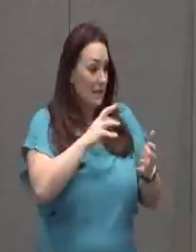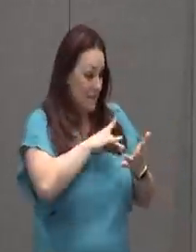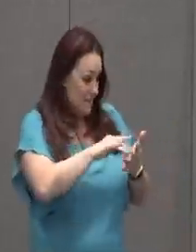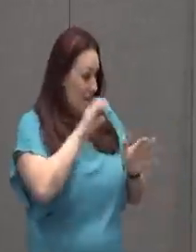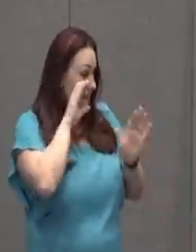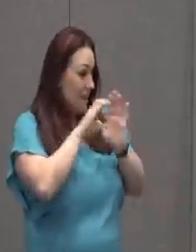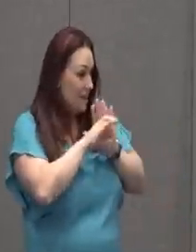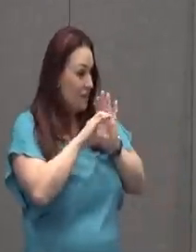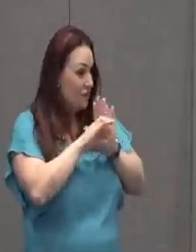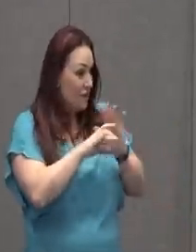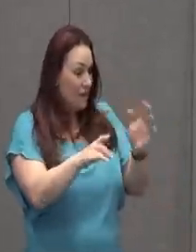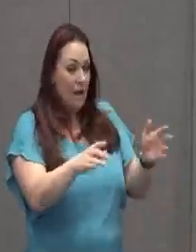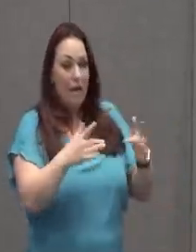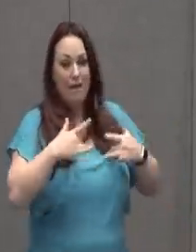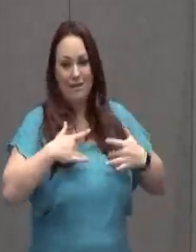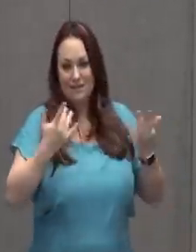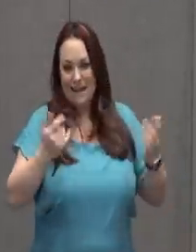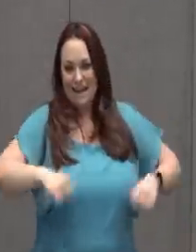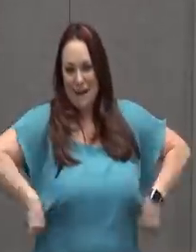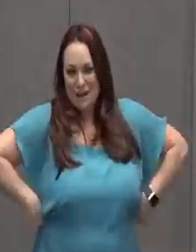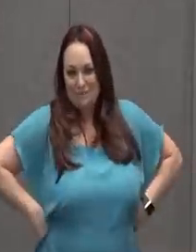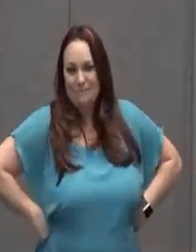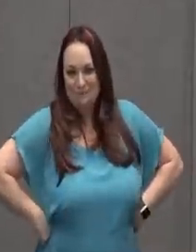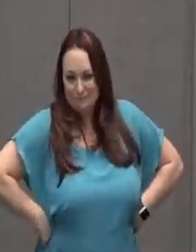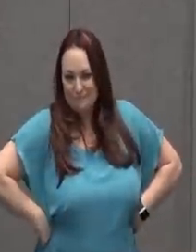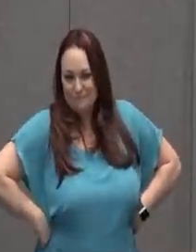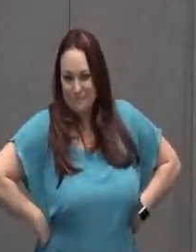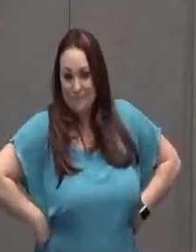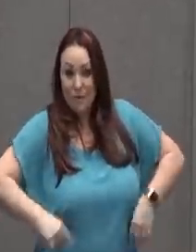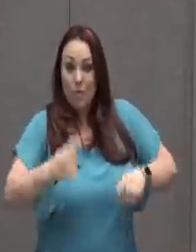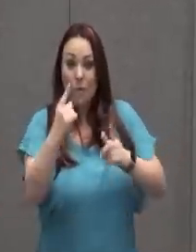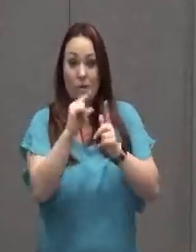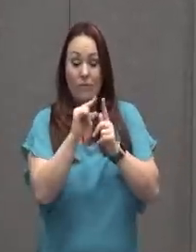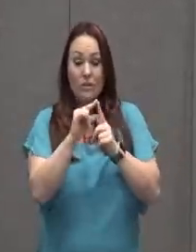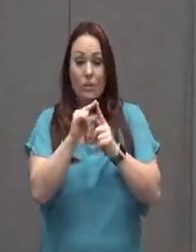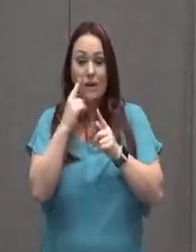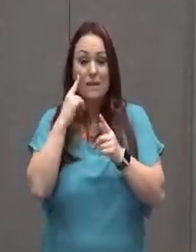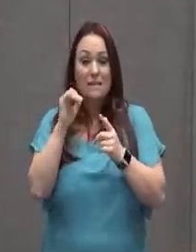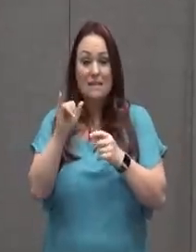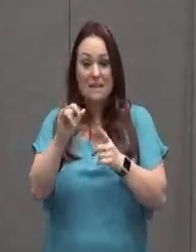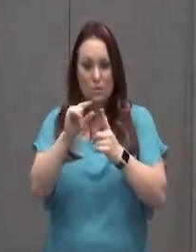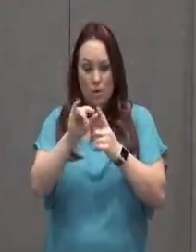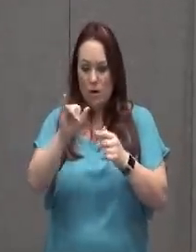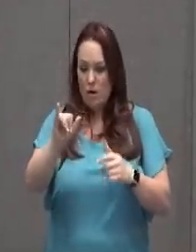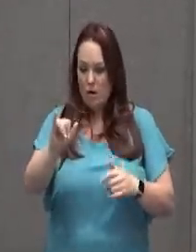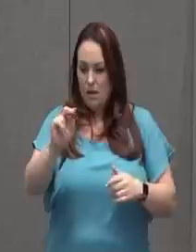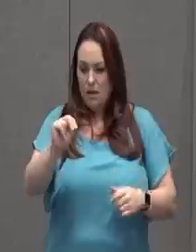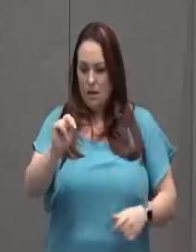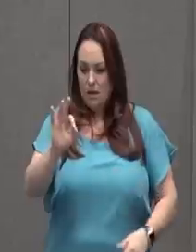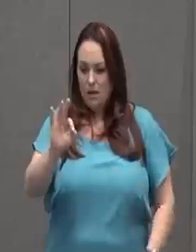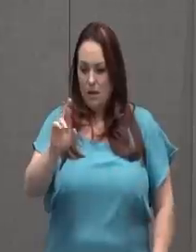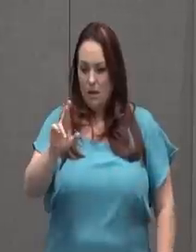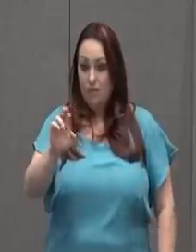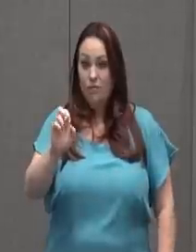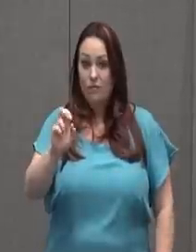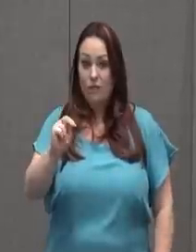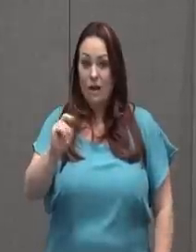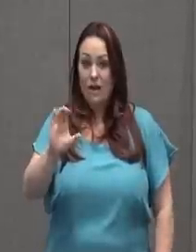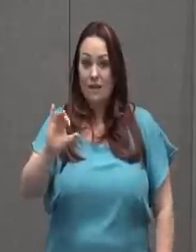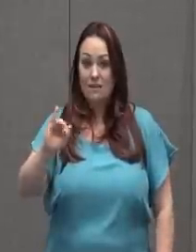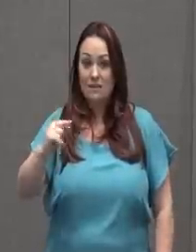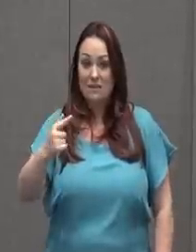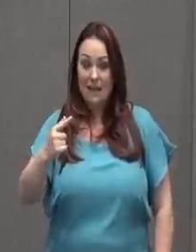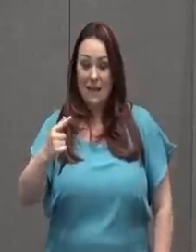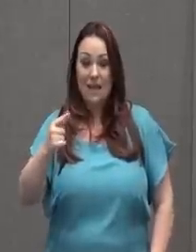illustrations. Yes. Super excited. And one of our words is inferencing. So with what she gave me, the picture she showed